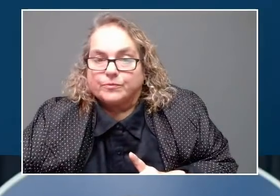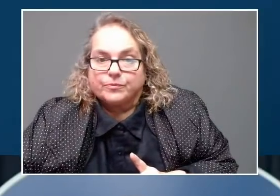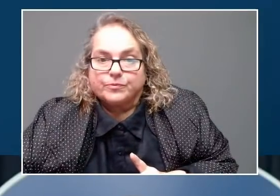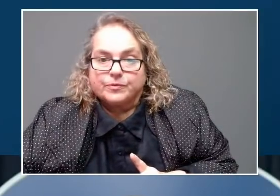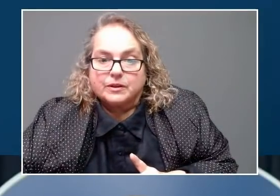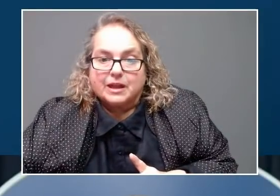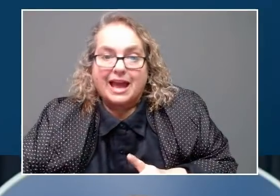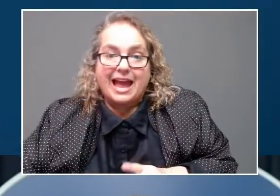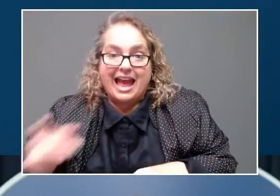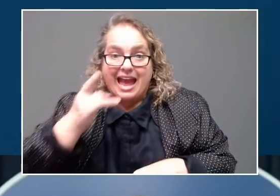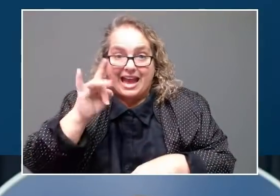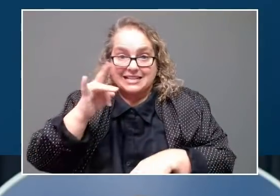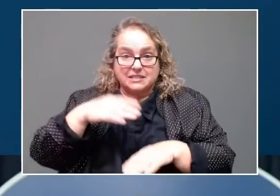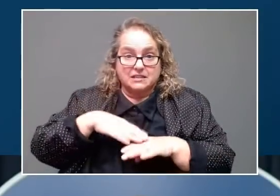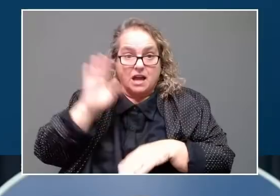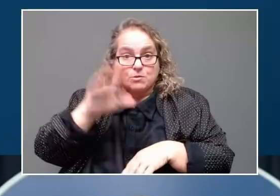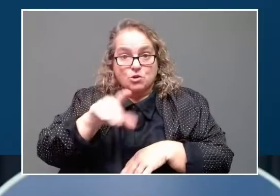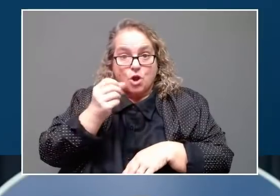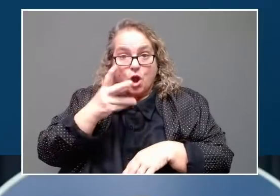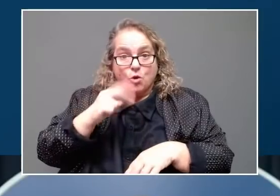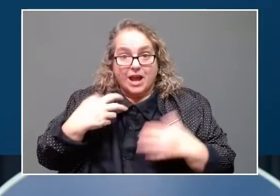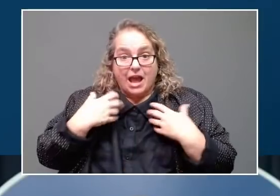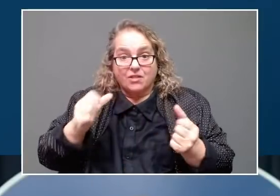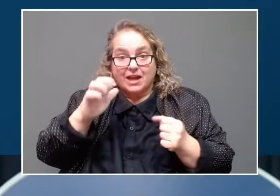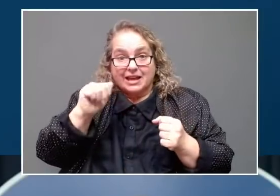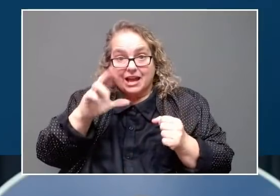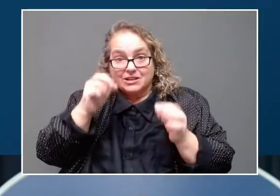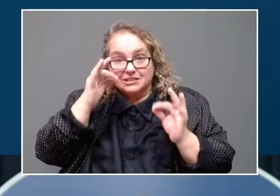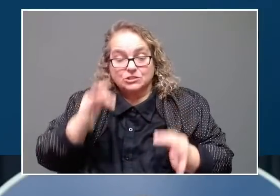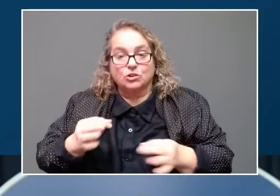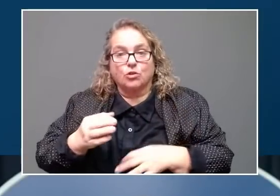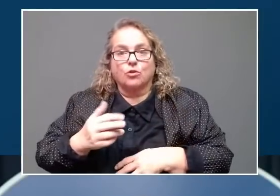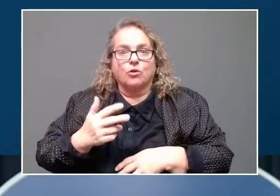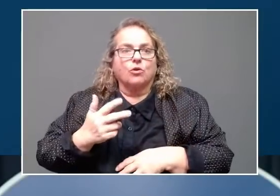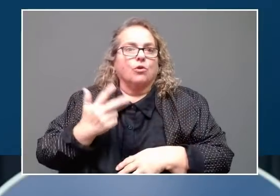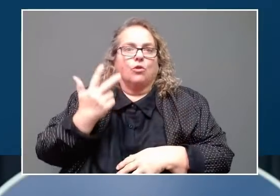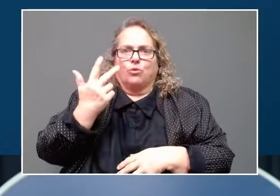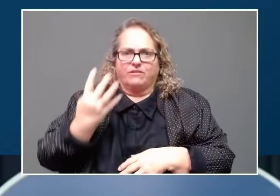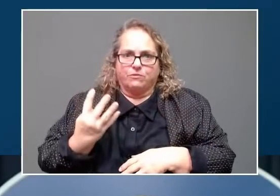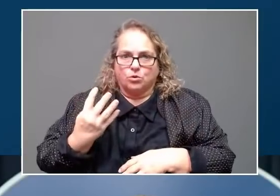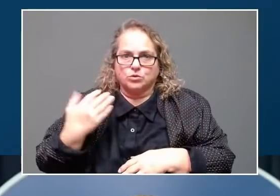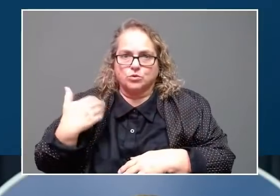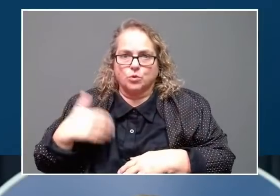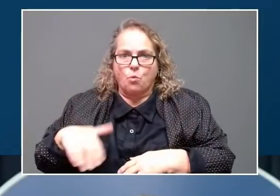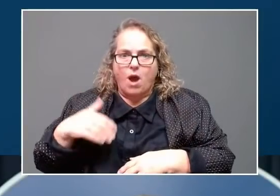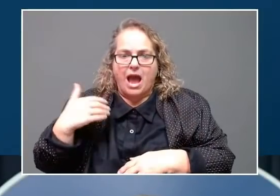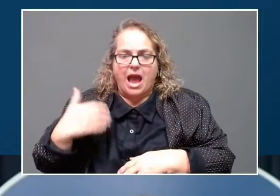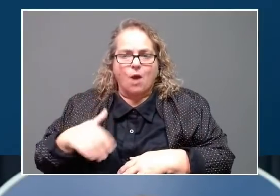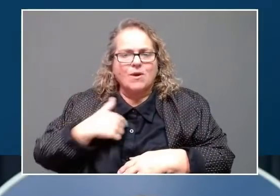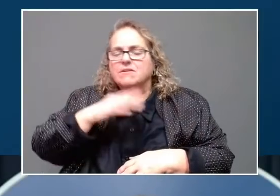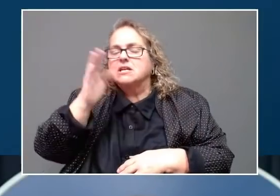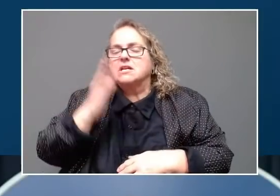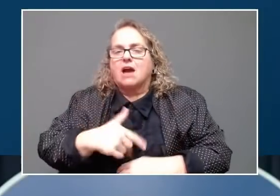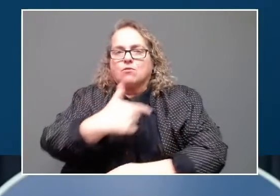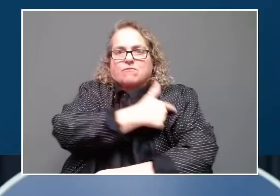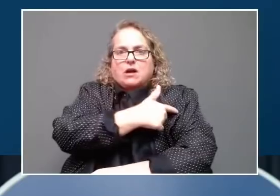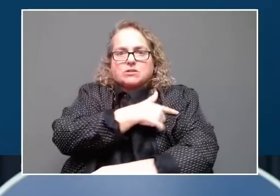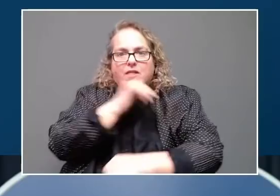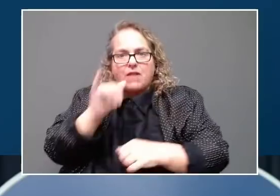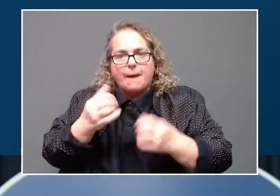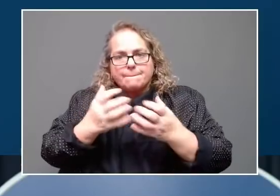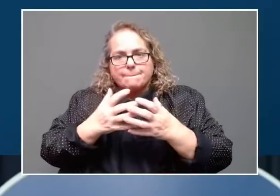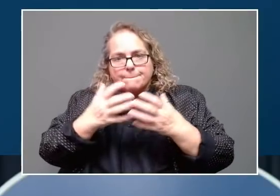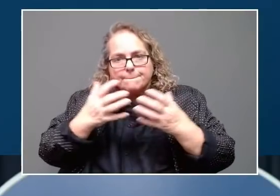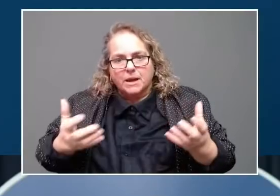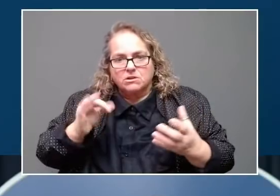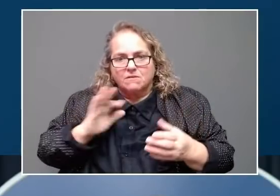decisions, 3/4. And we've never vaccinated this much of our population, or this